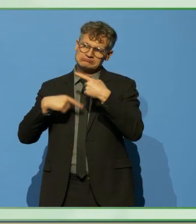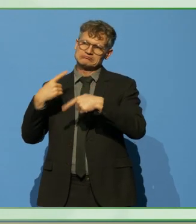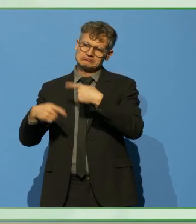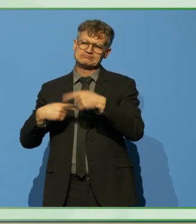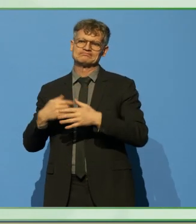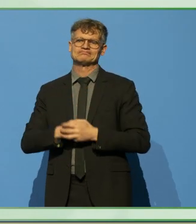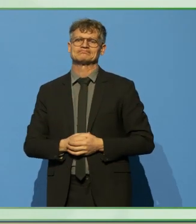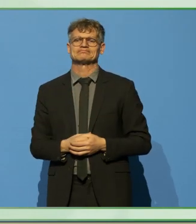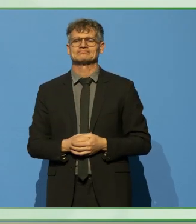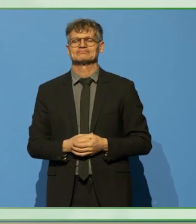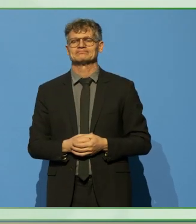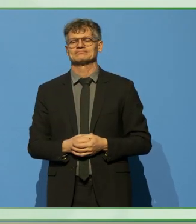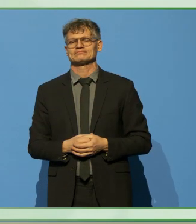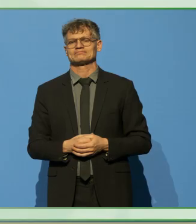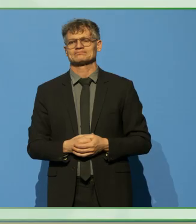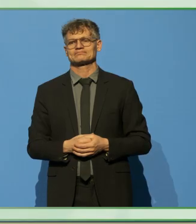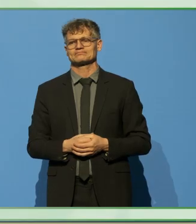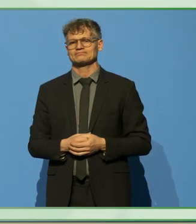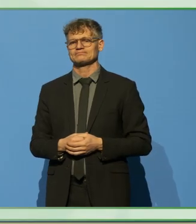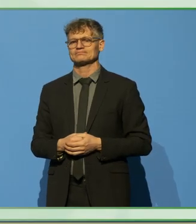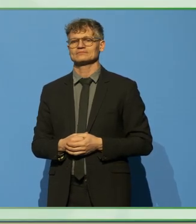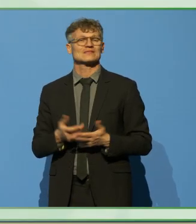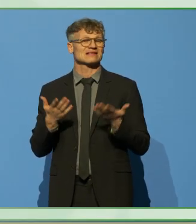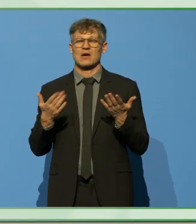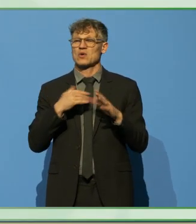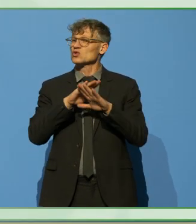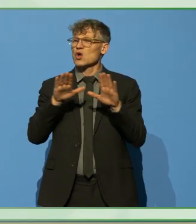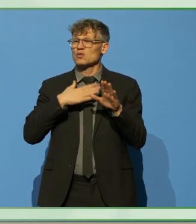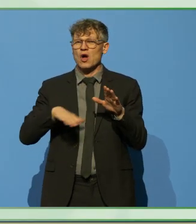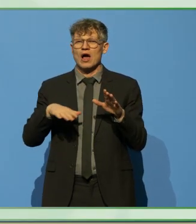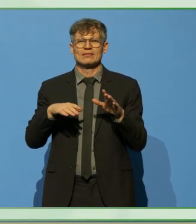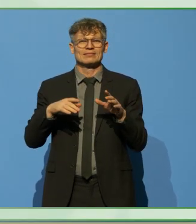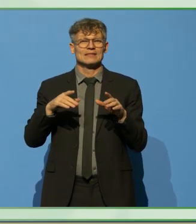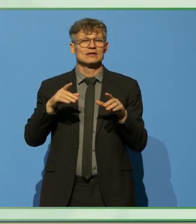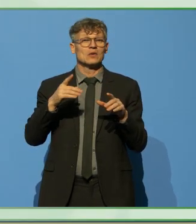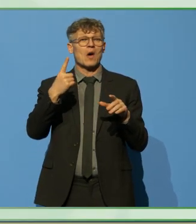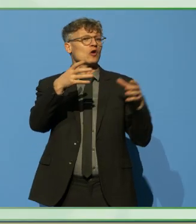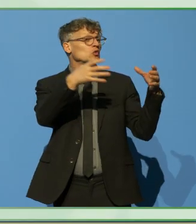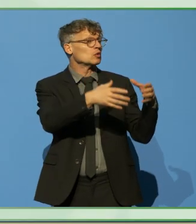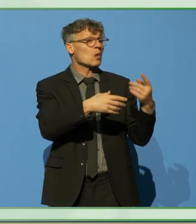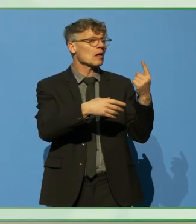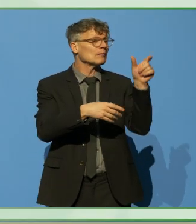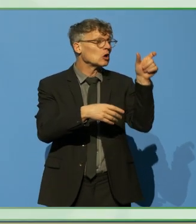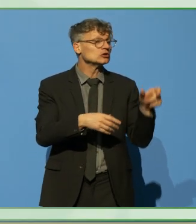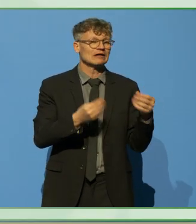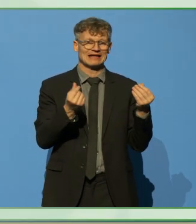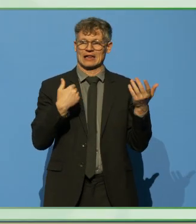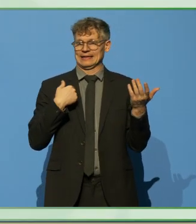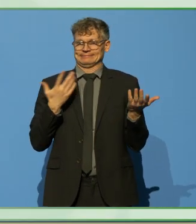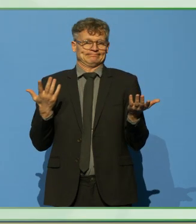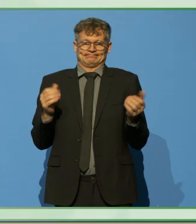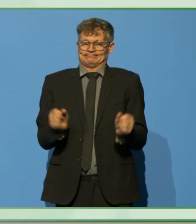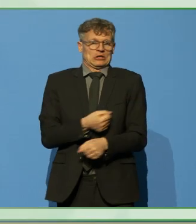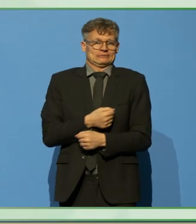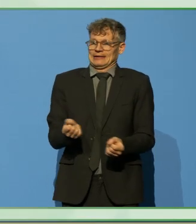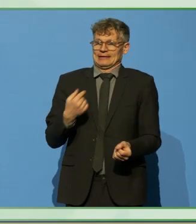Very shortly, so we don't want to leave anyone behind, so it should be inclusive and accessible. And here you see a couple of the features,